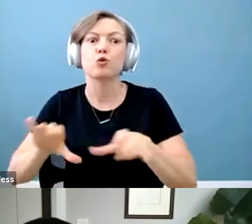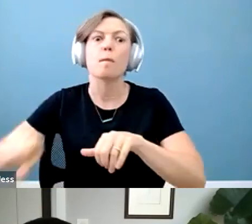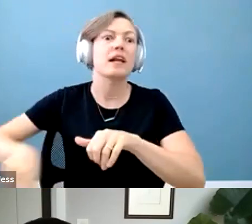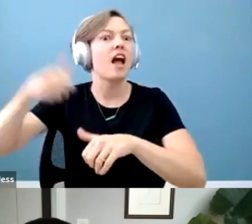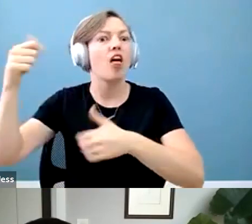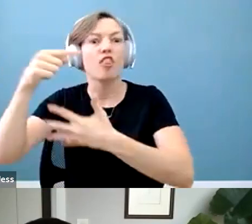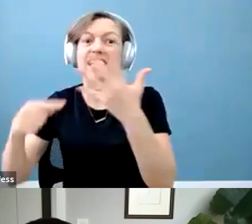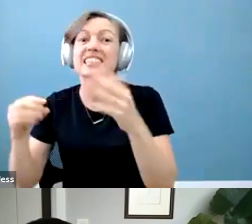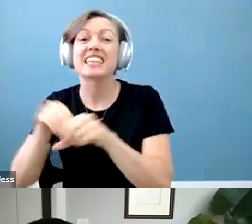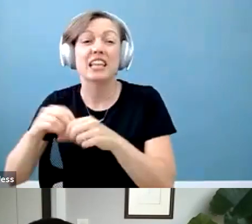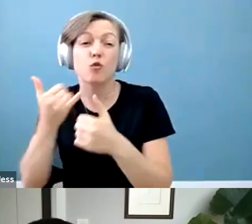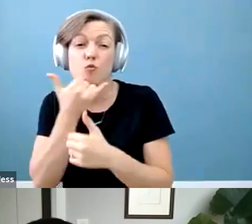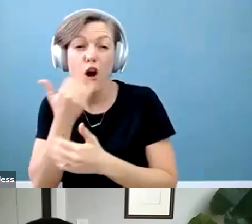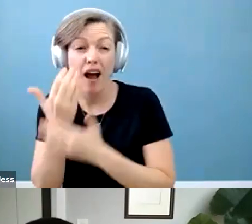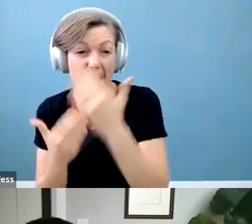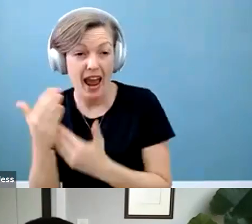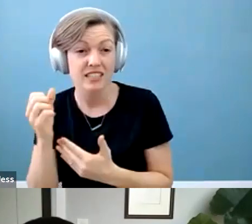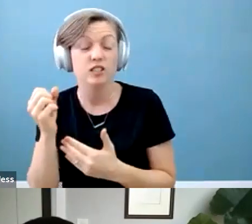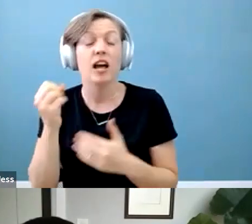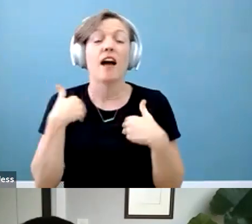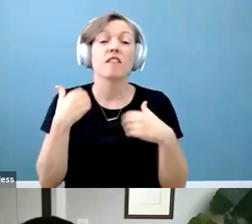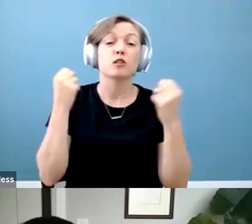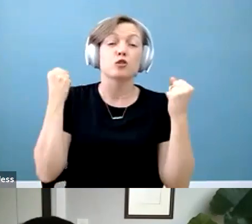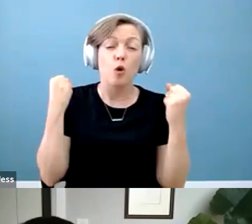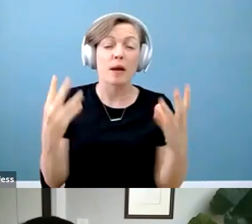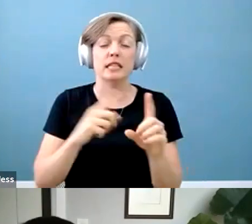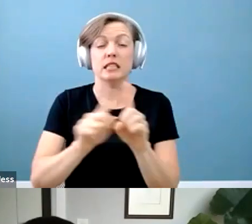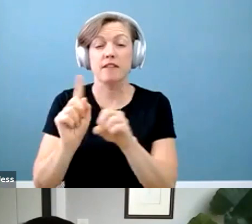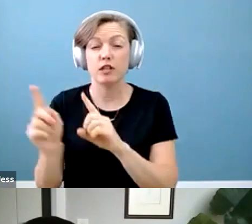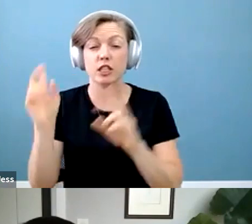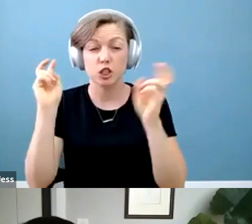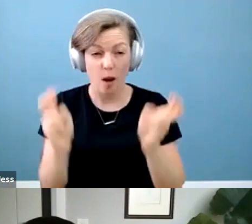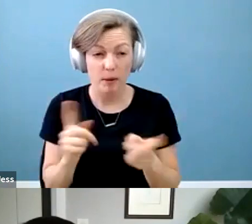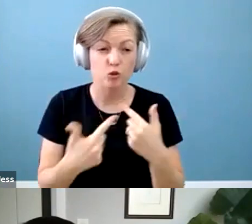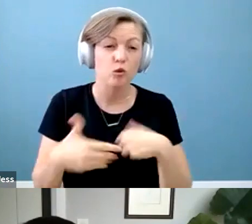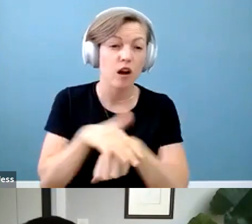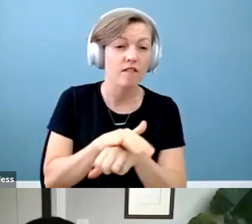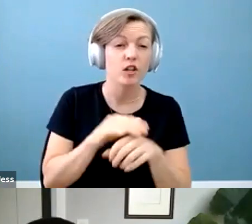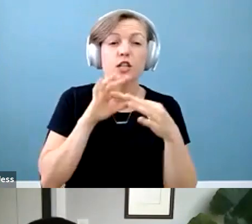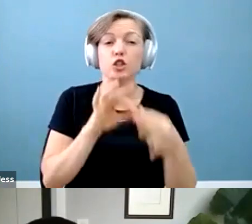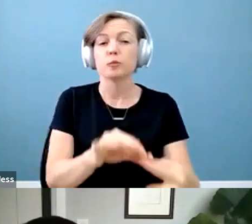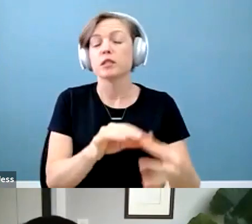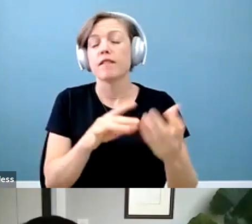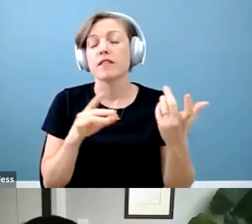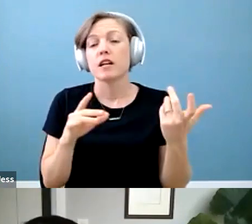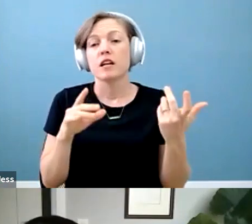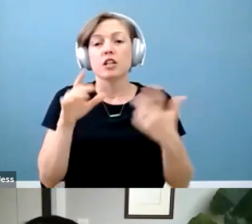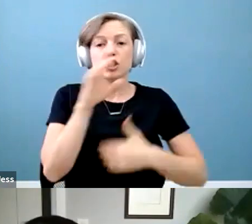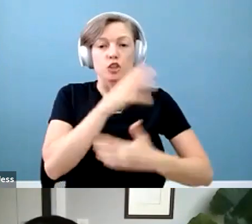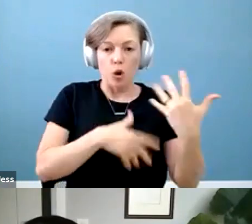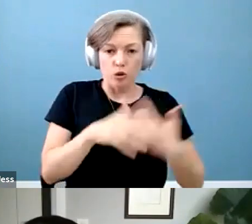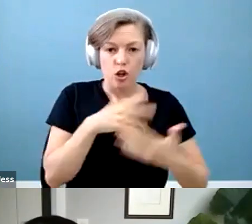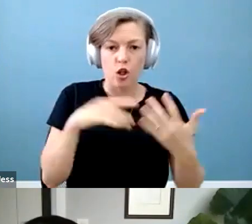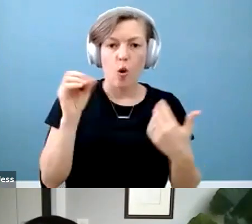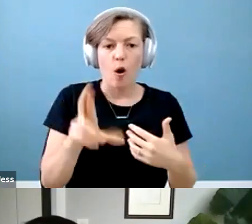wrong hands. And we have so many different topics to cover in terms of social,